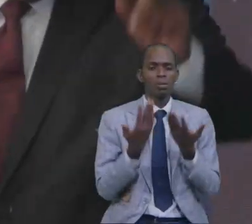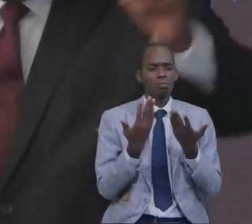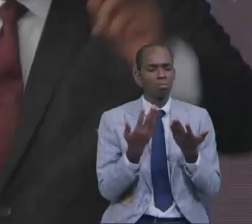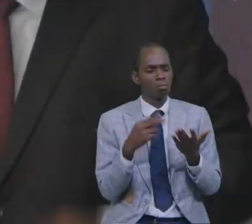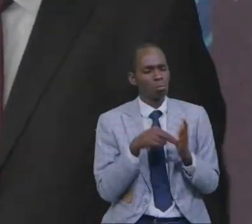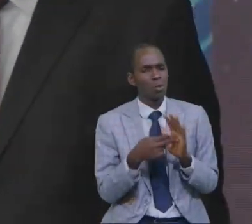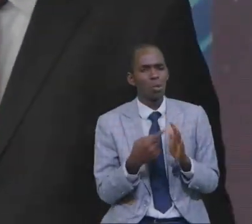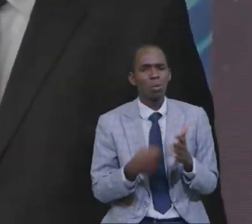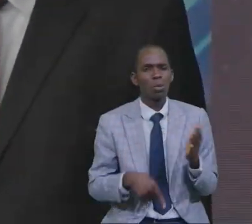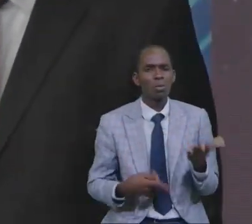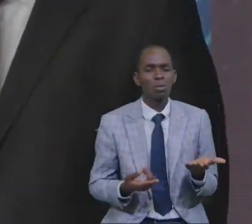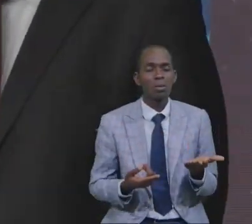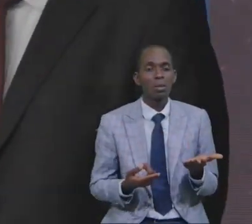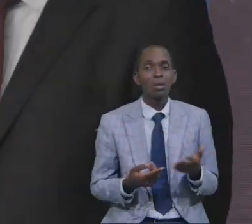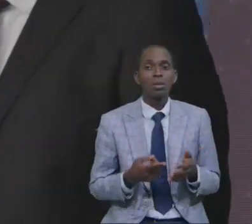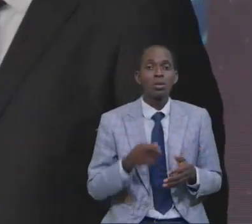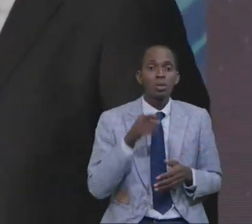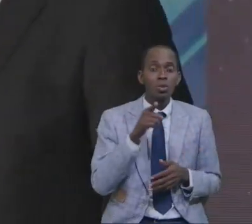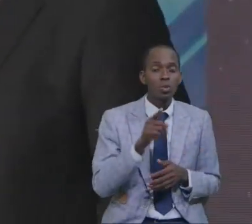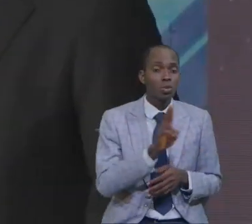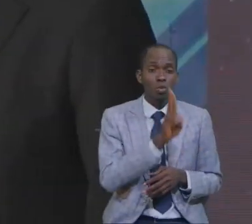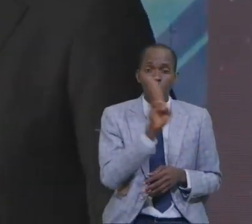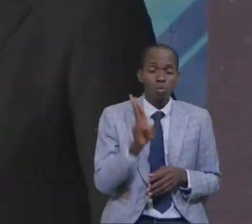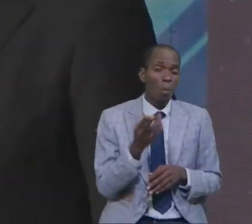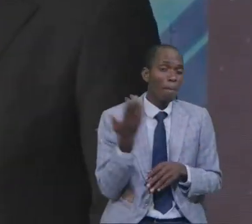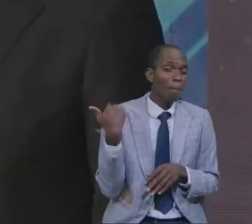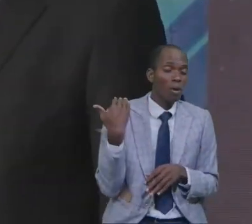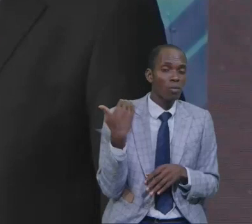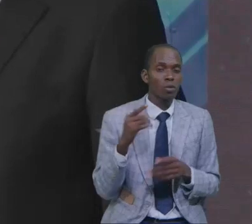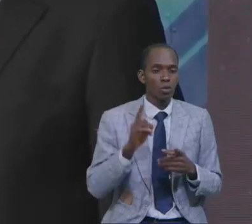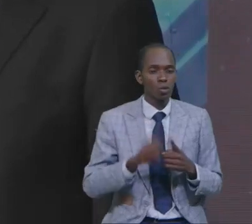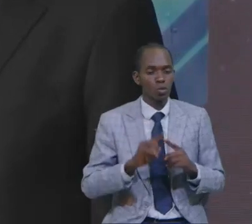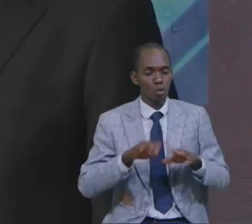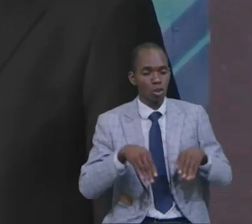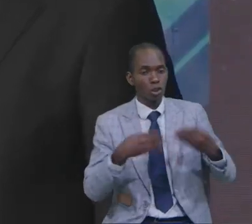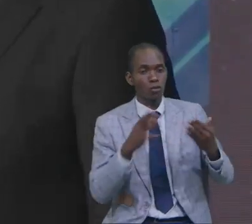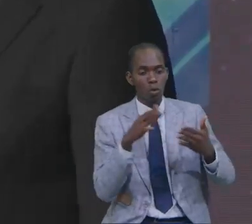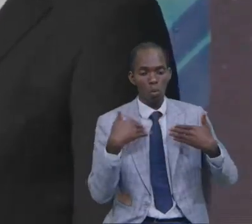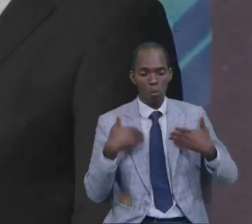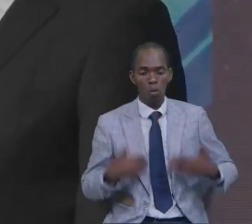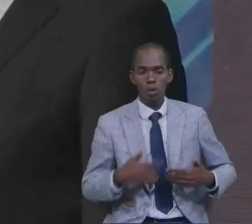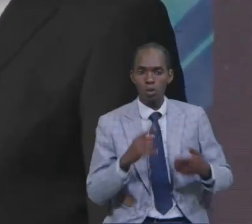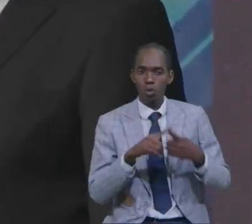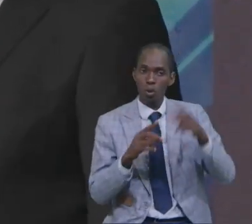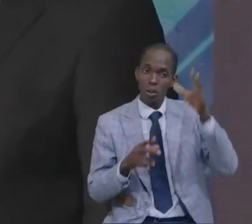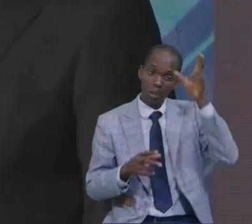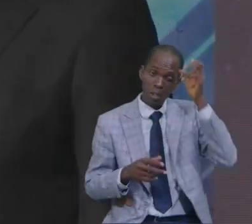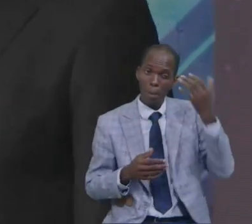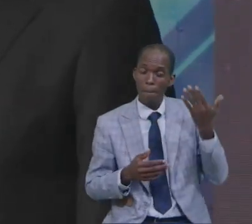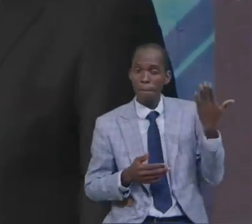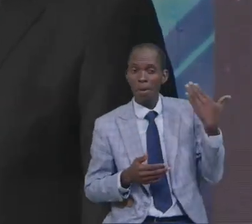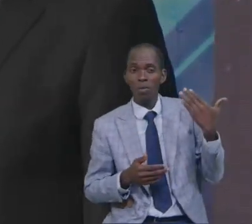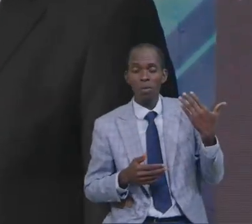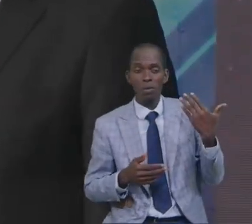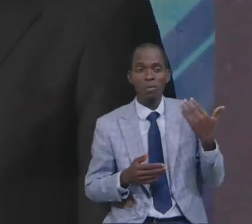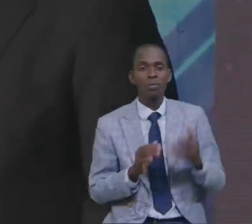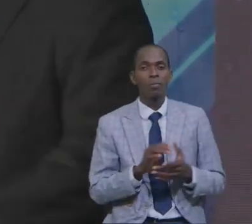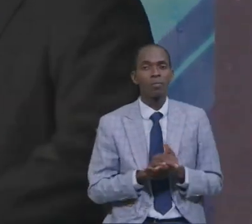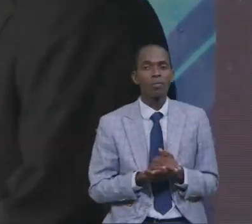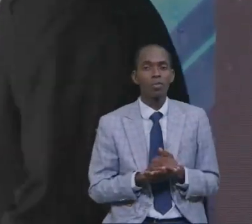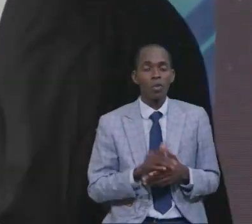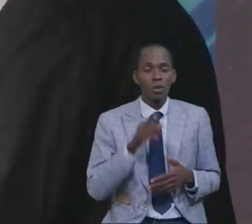to the devil. He'll use your tongue to lie. He'll use your hands to